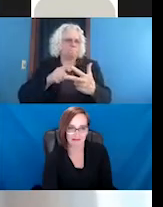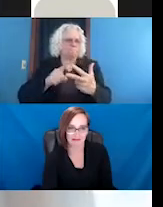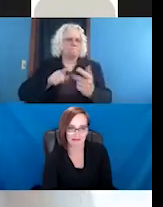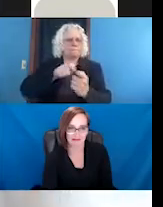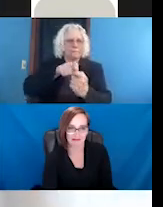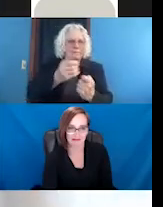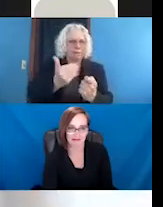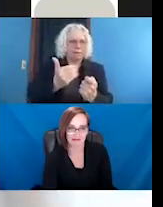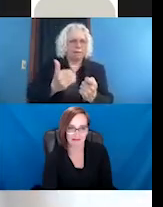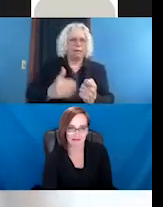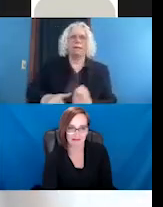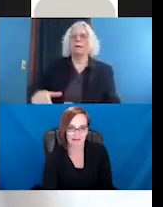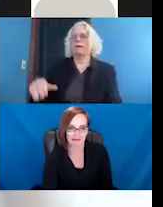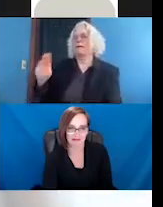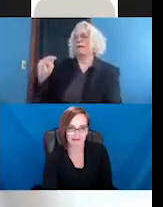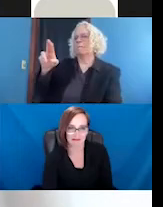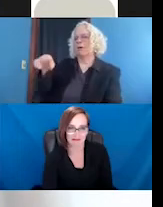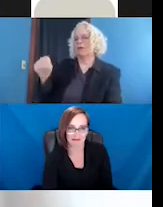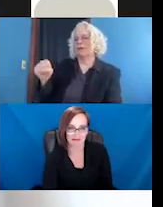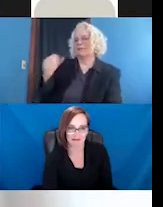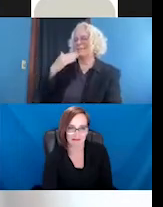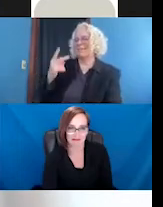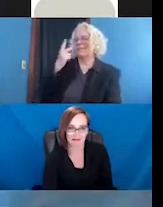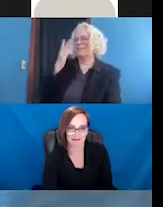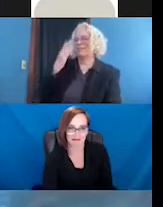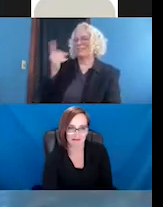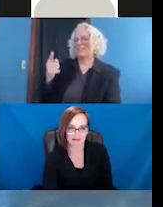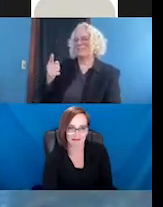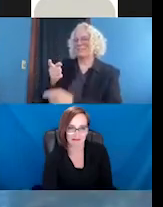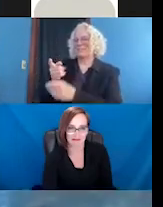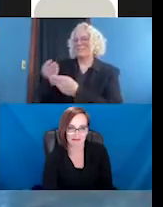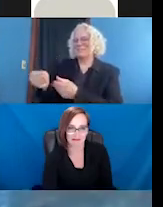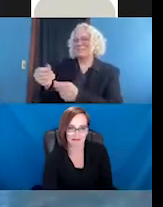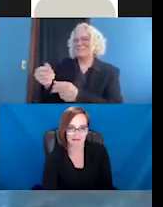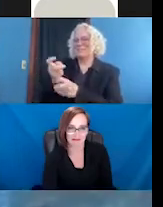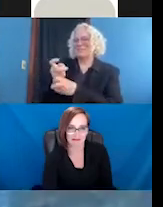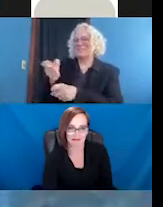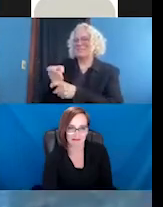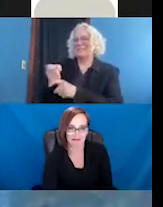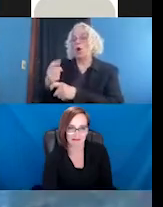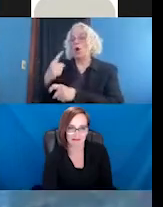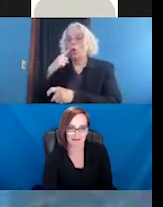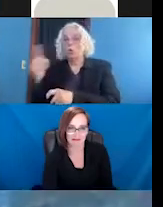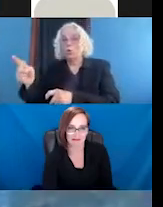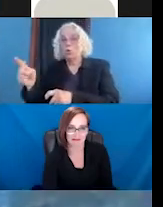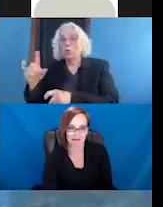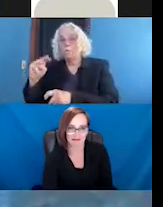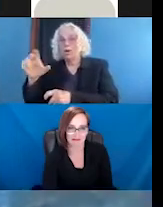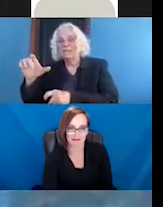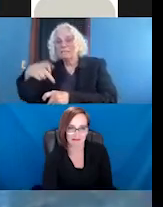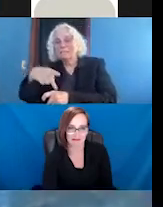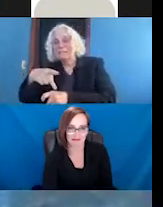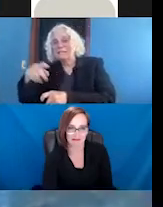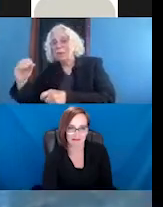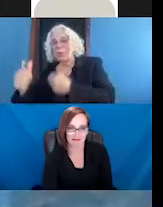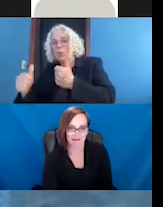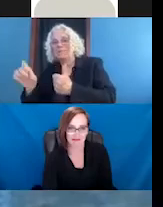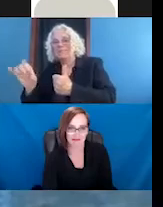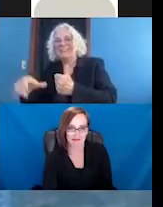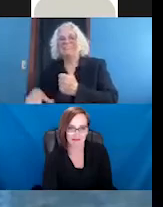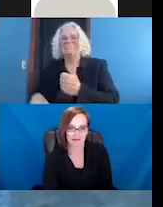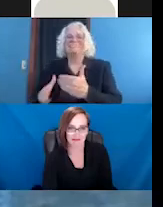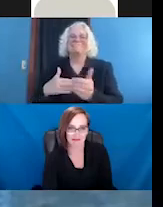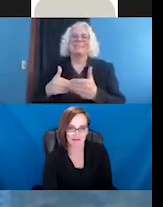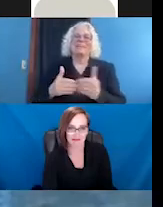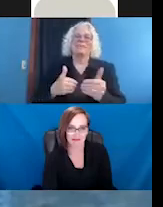Good to see you too. We always joke because people always get us confused. But I think we need to look at, there's some low-hanging